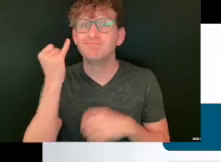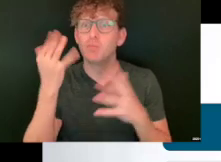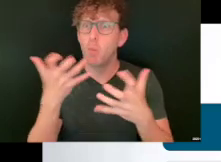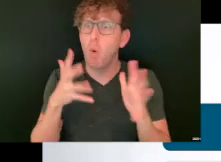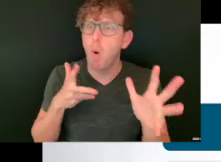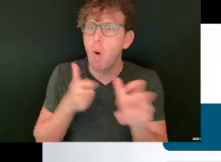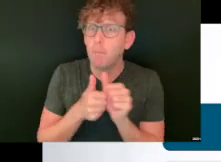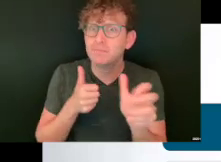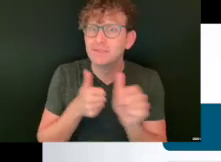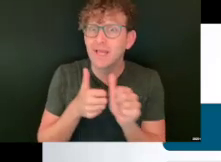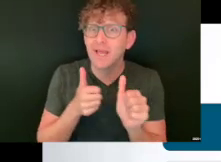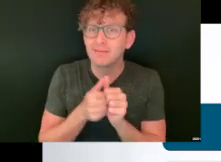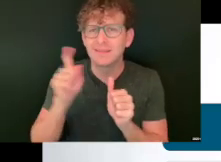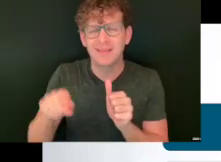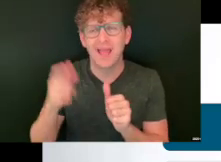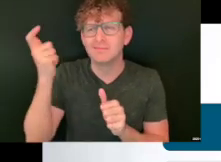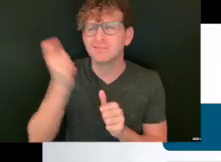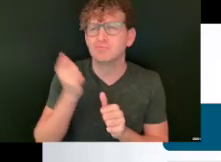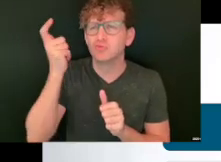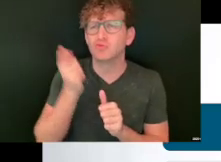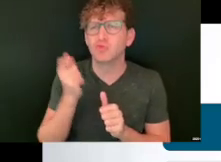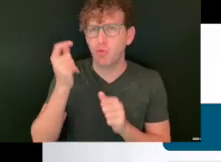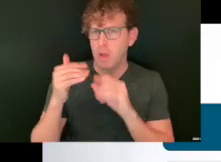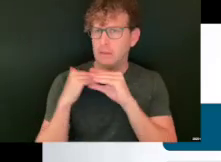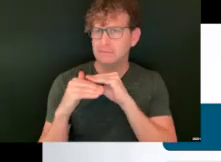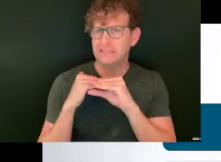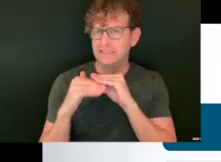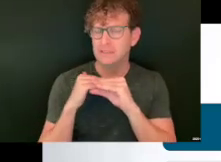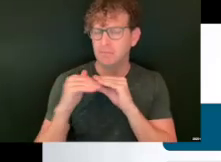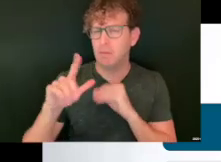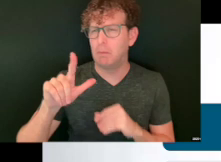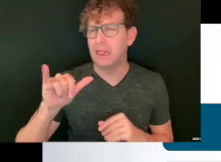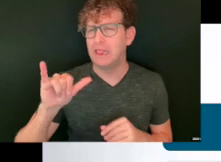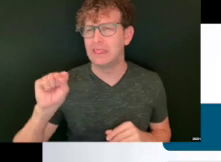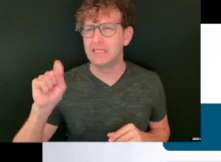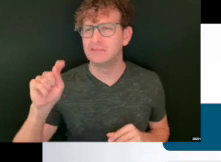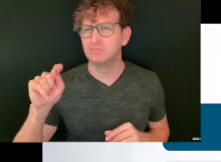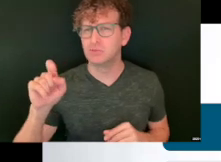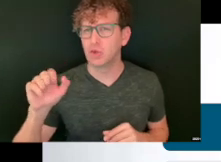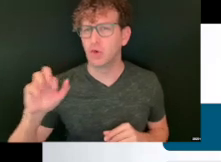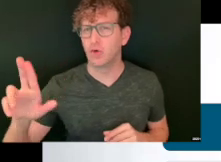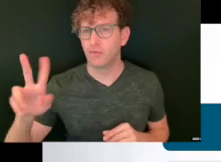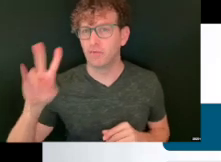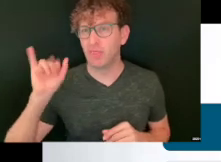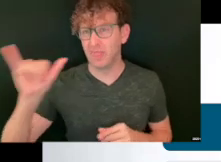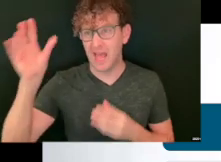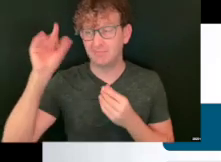It's been a pleasure to facilitate this portion of the meeting this evening. Thank you.